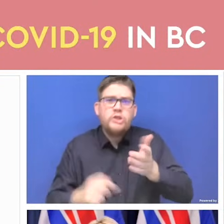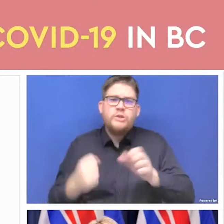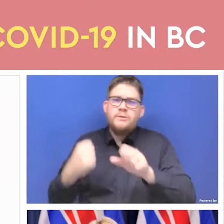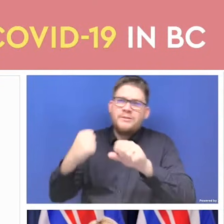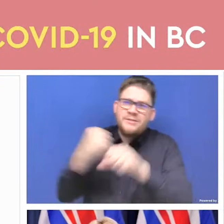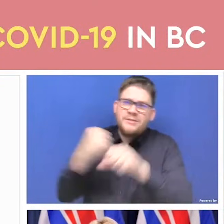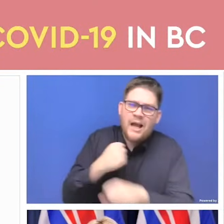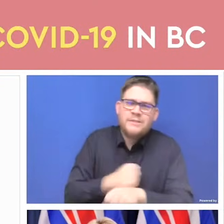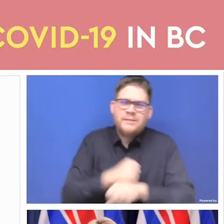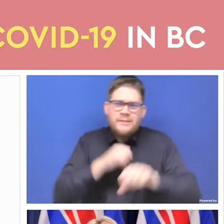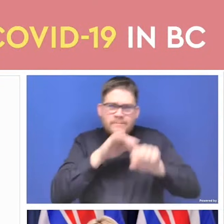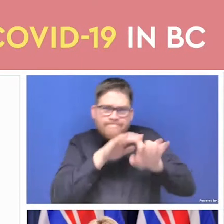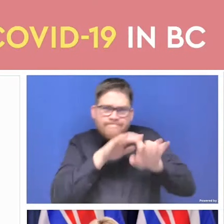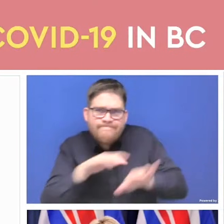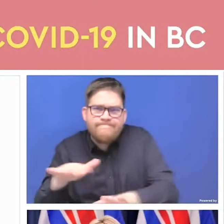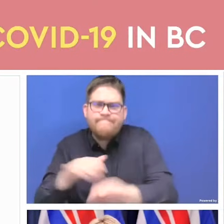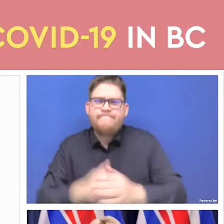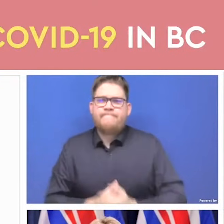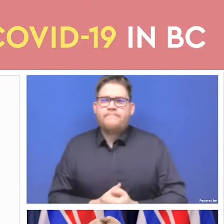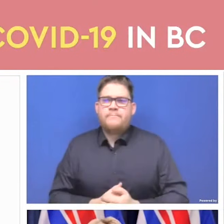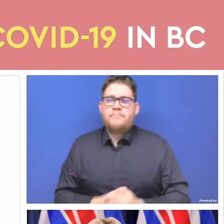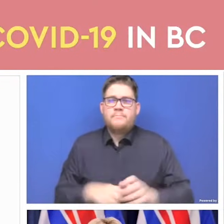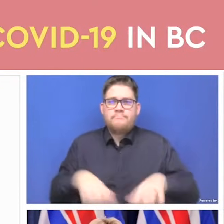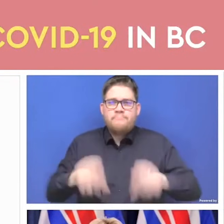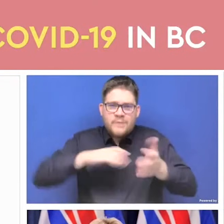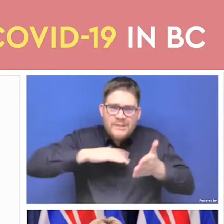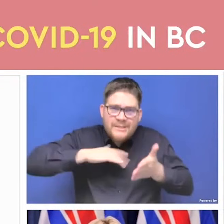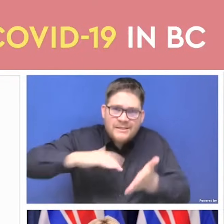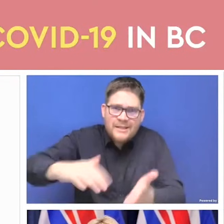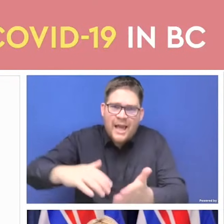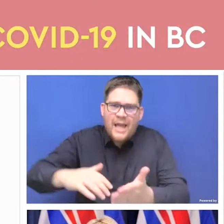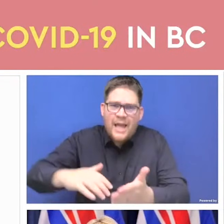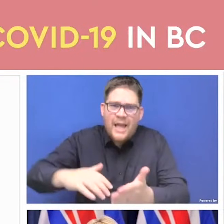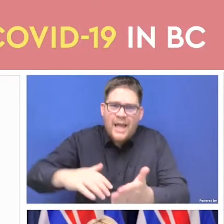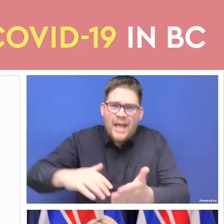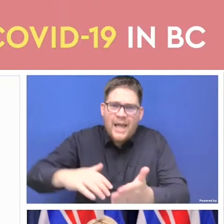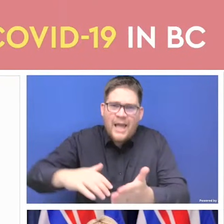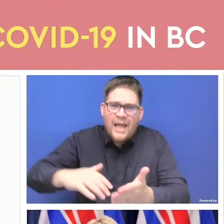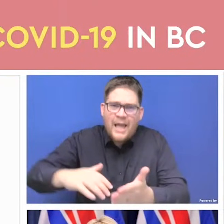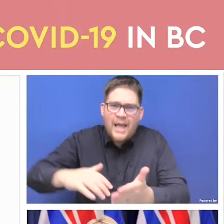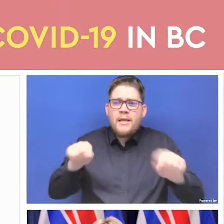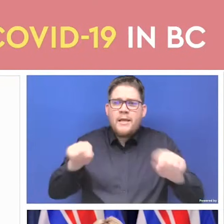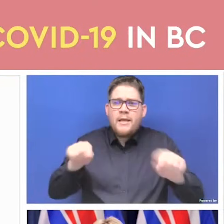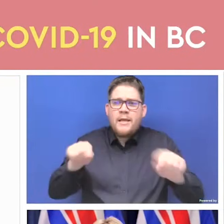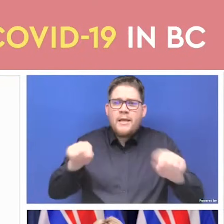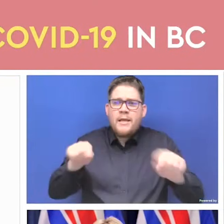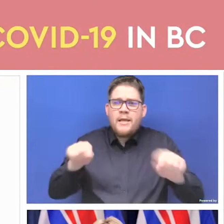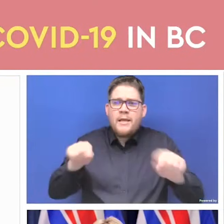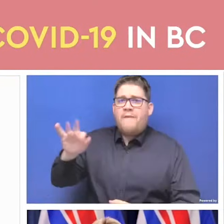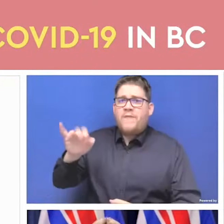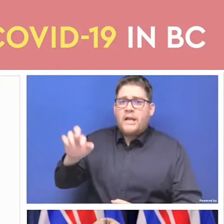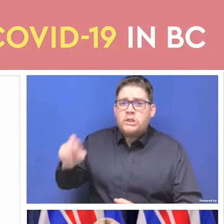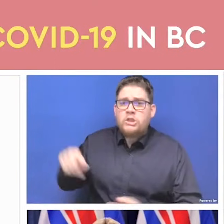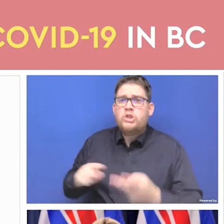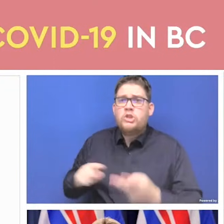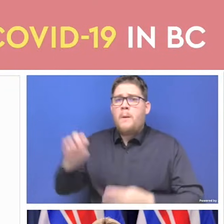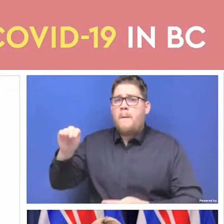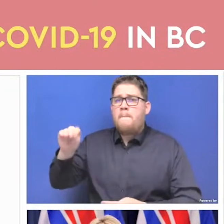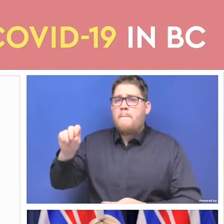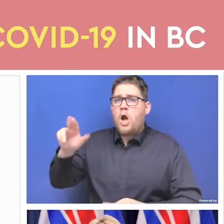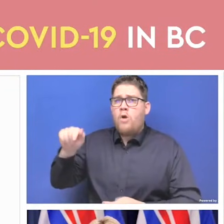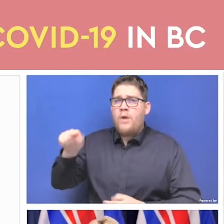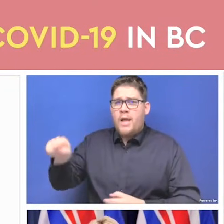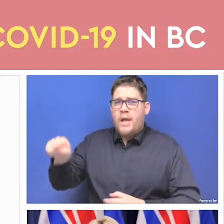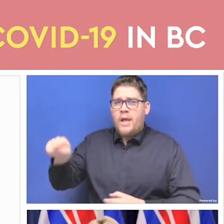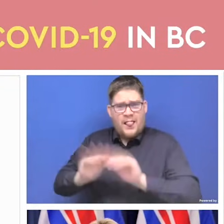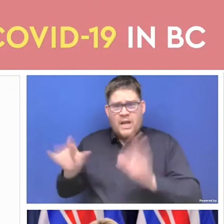studies that have been done by both Pfizer and Moderna around their booster doses, that you get a good, strong, and quick antibody